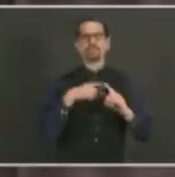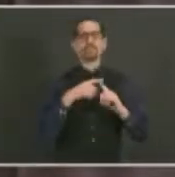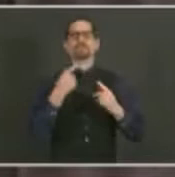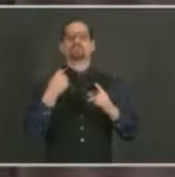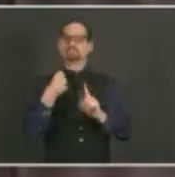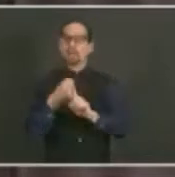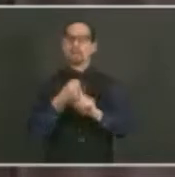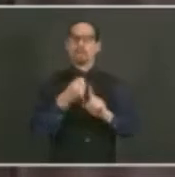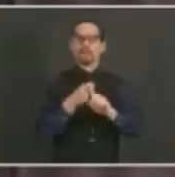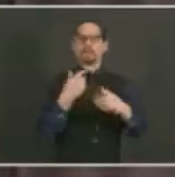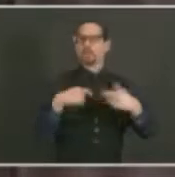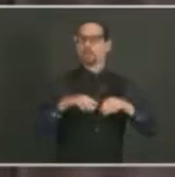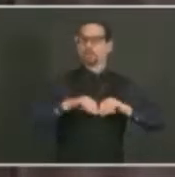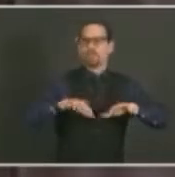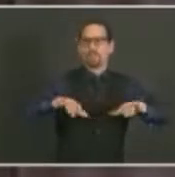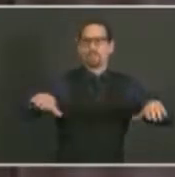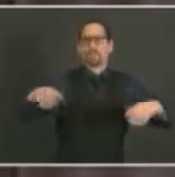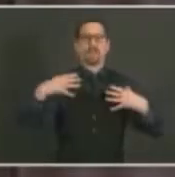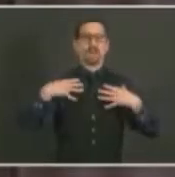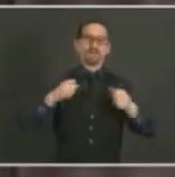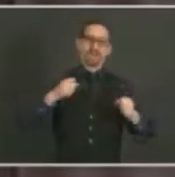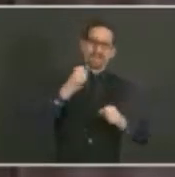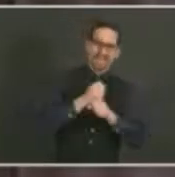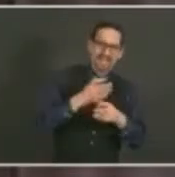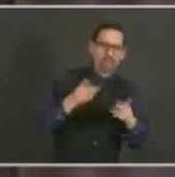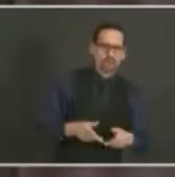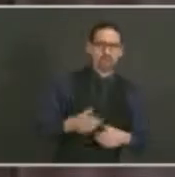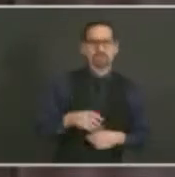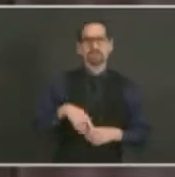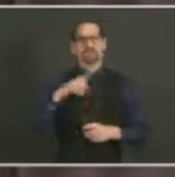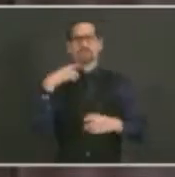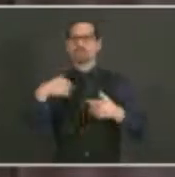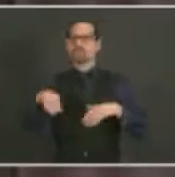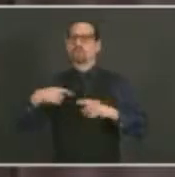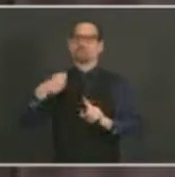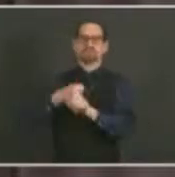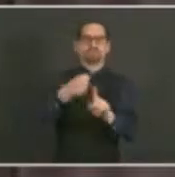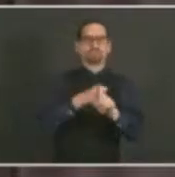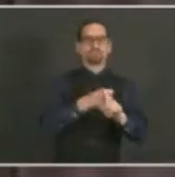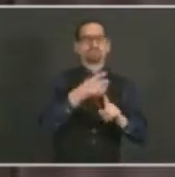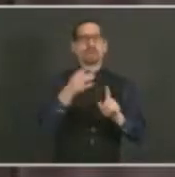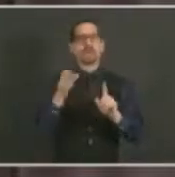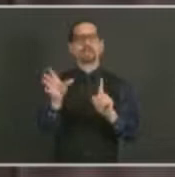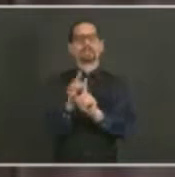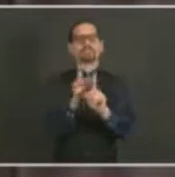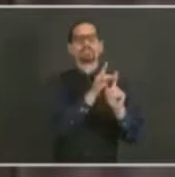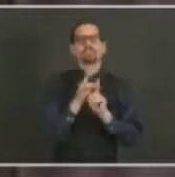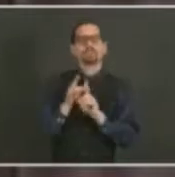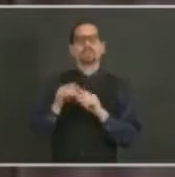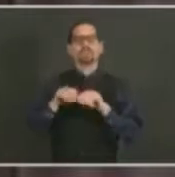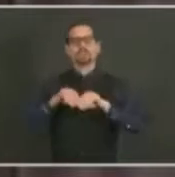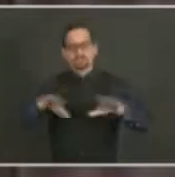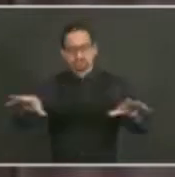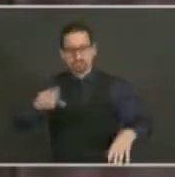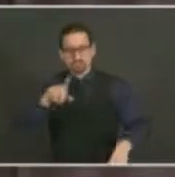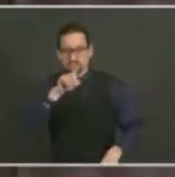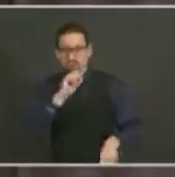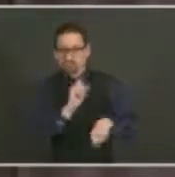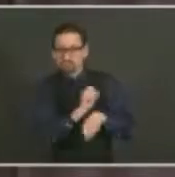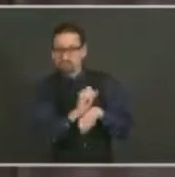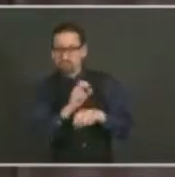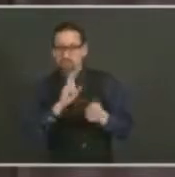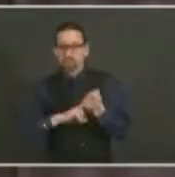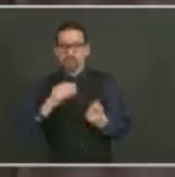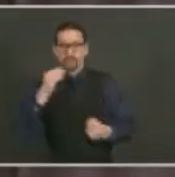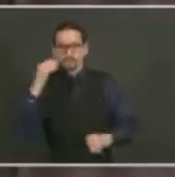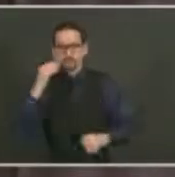any outbreaks at the nursing homes? The cases have decreased. They want to know, loosening